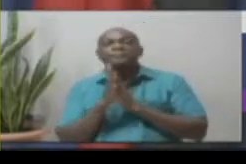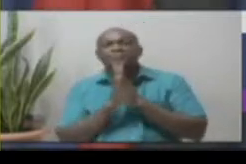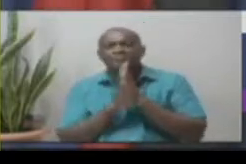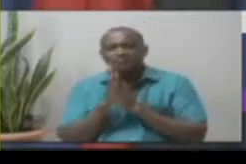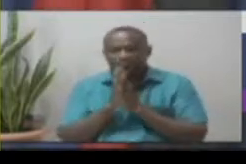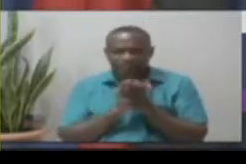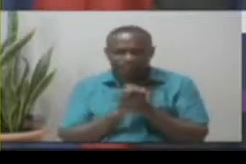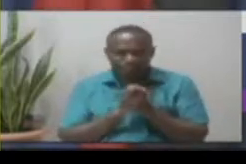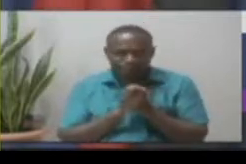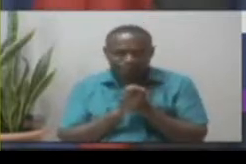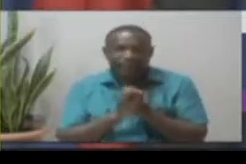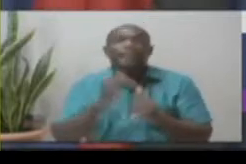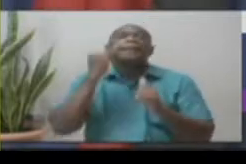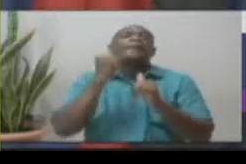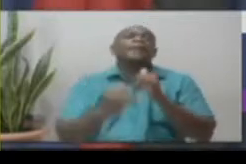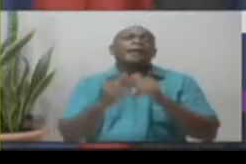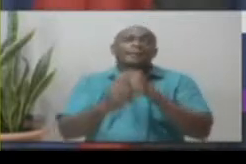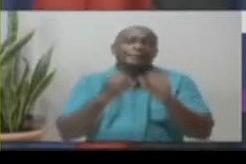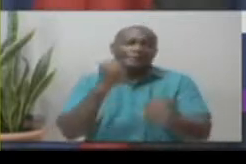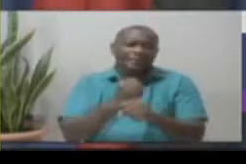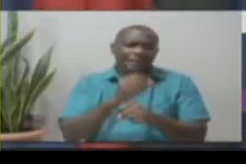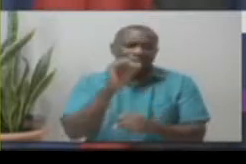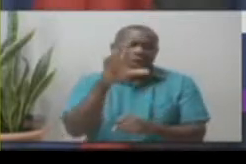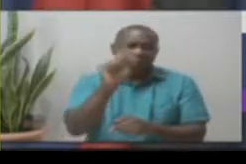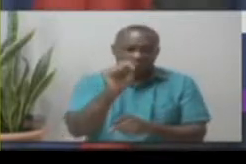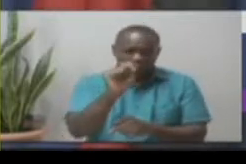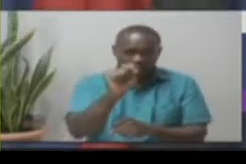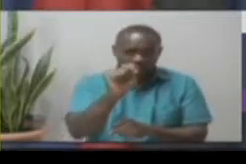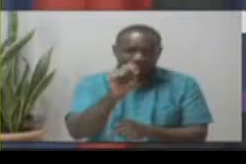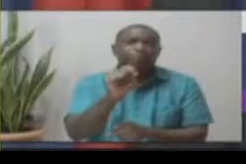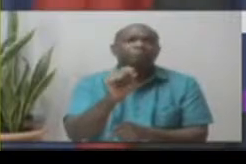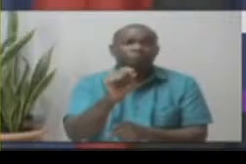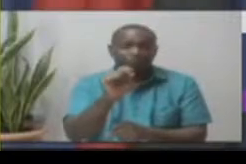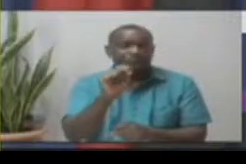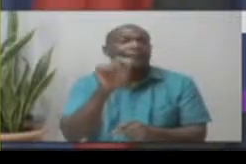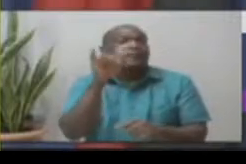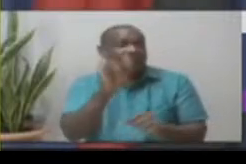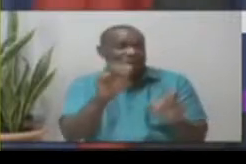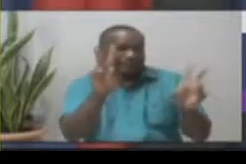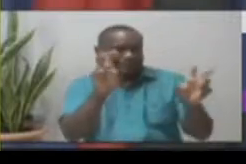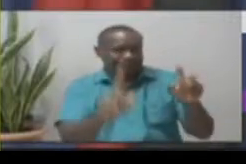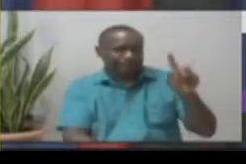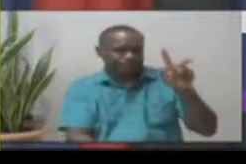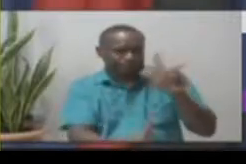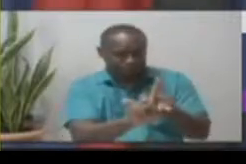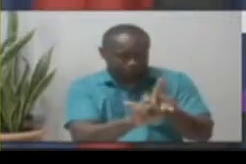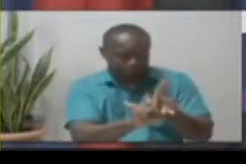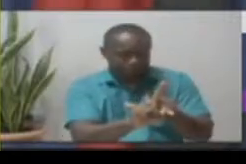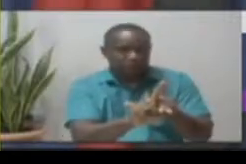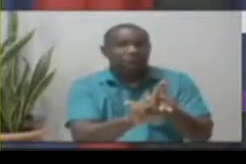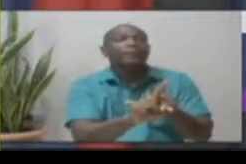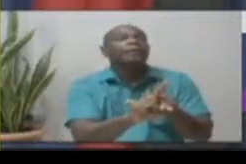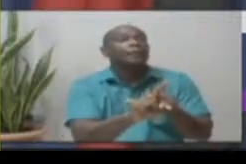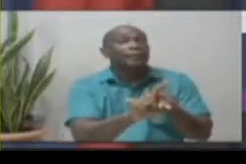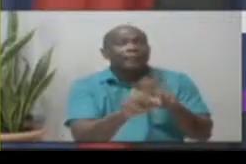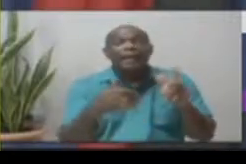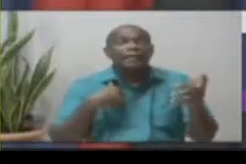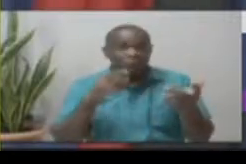Last year, October, this matter came up. And it was the subject of an editorial.